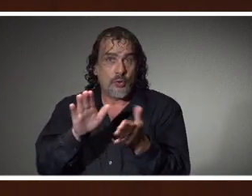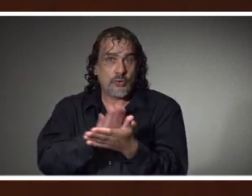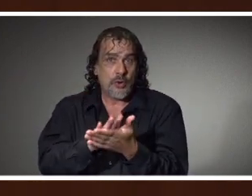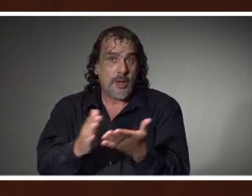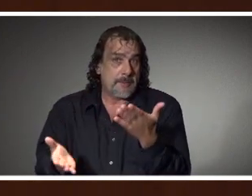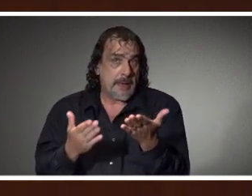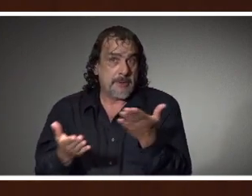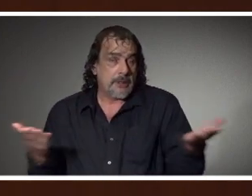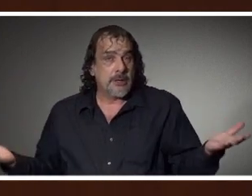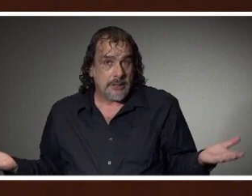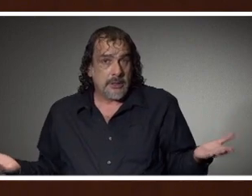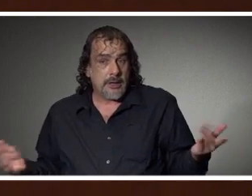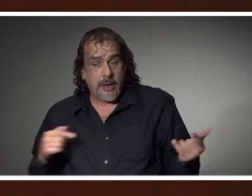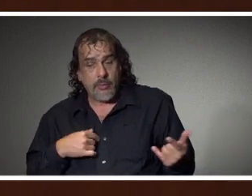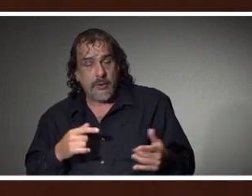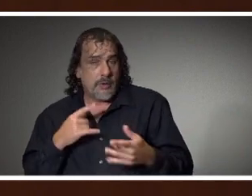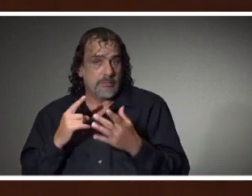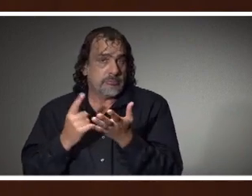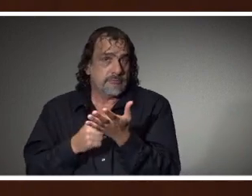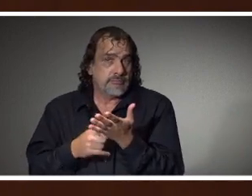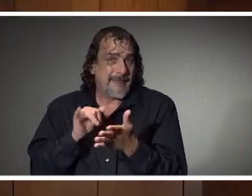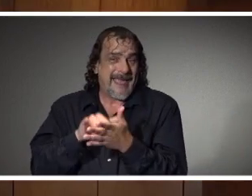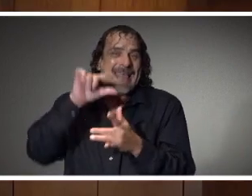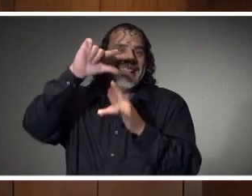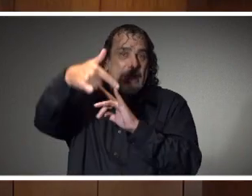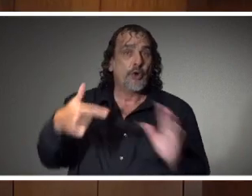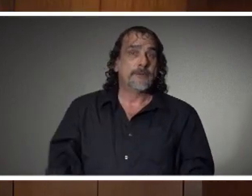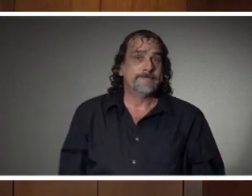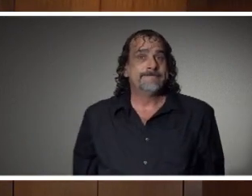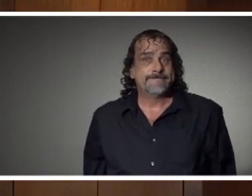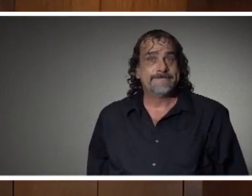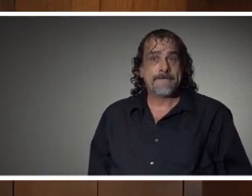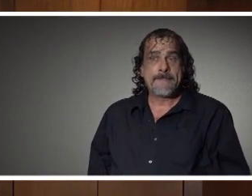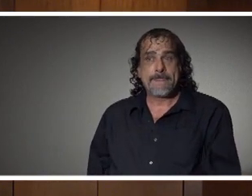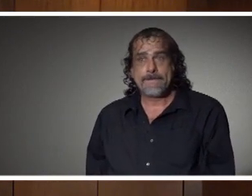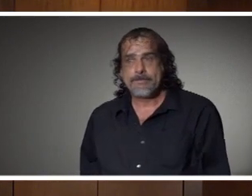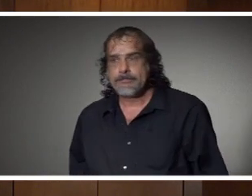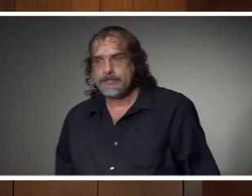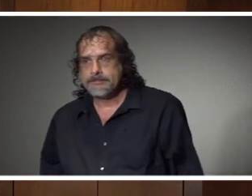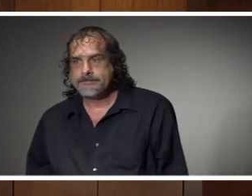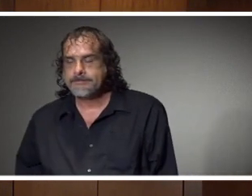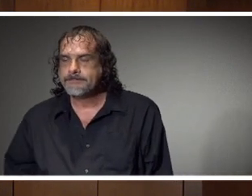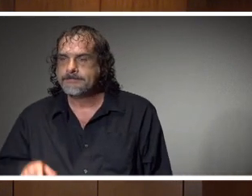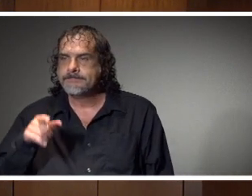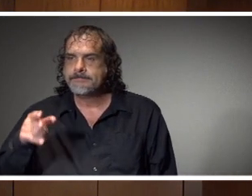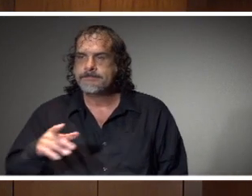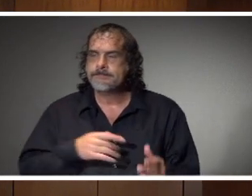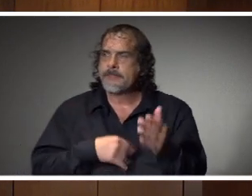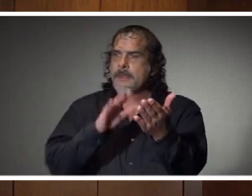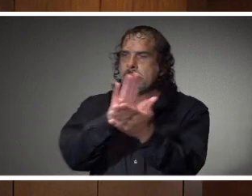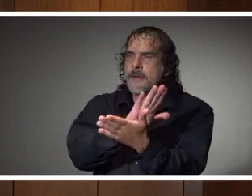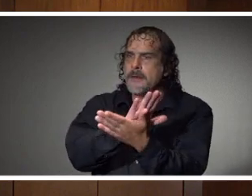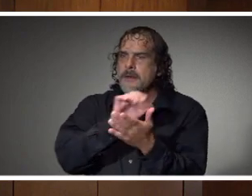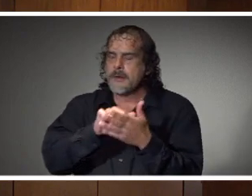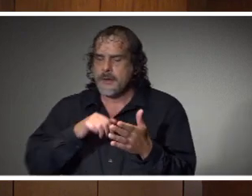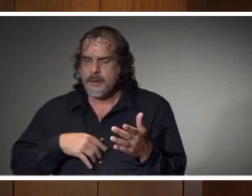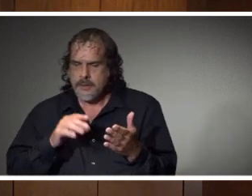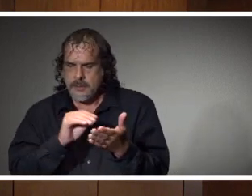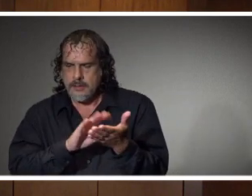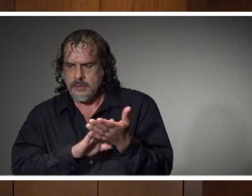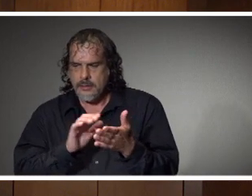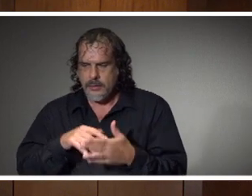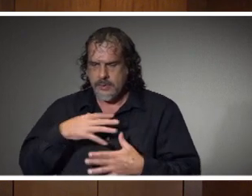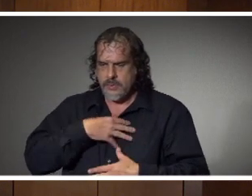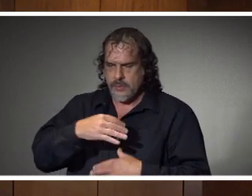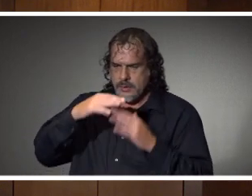considered. And we're certainly going to be part of that conversation. Yes, sir. Governor, a document making the rounds that was drafted in conjunction with the White House says